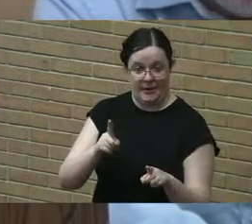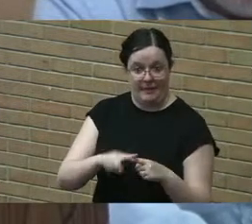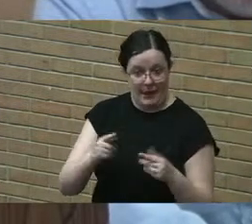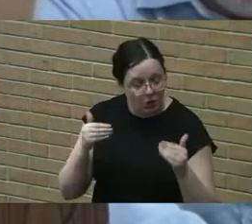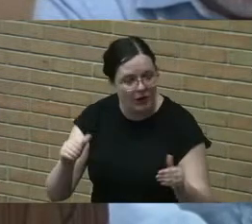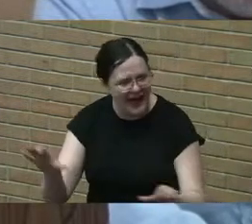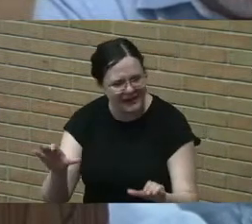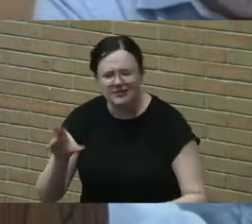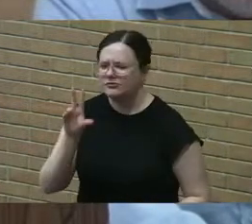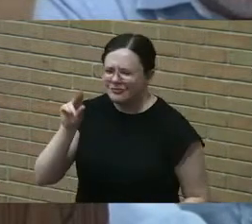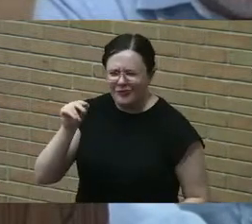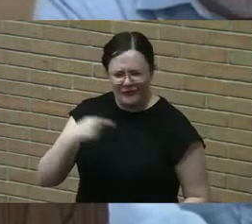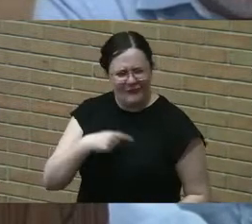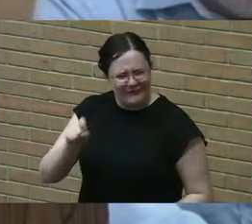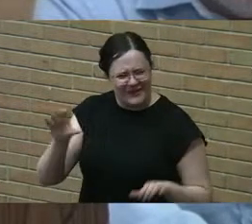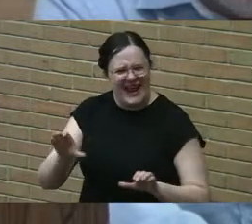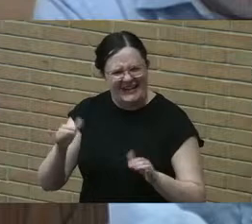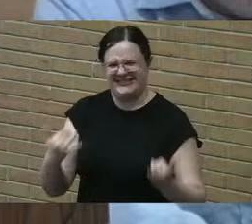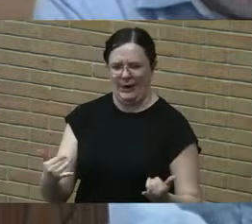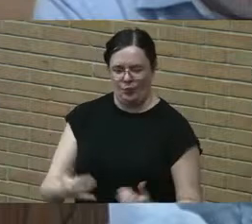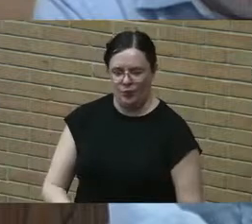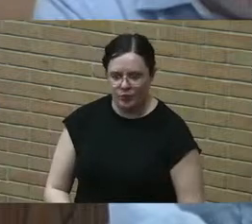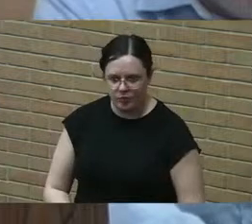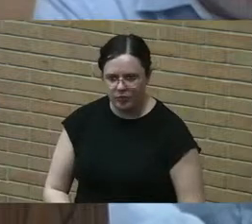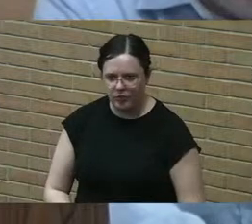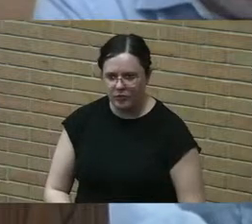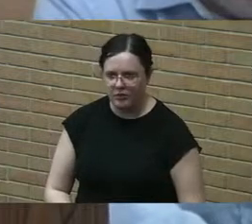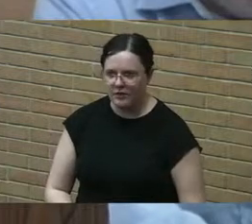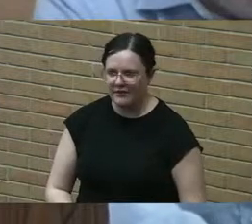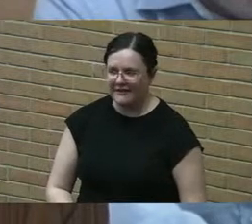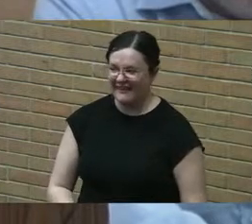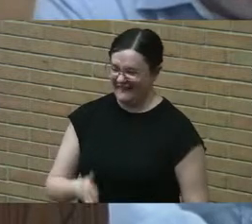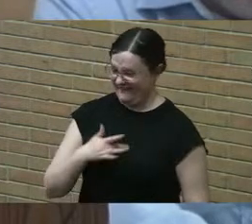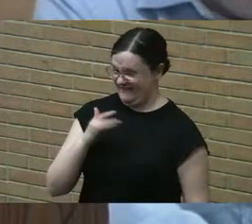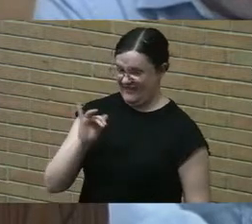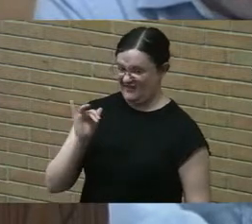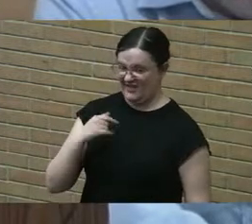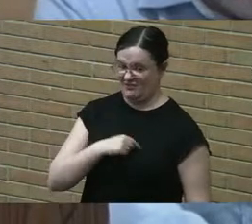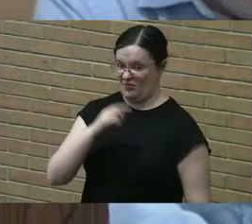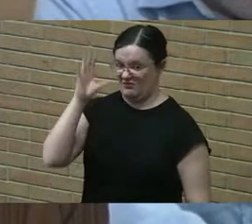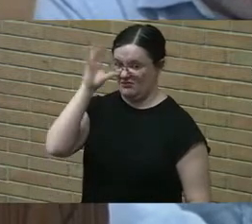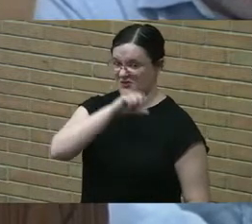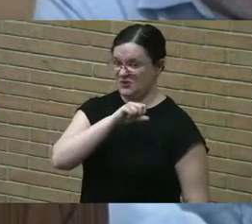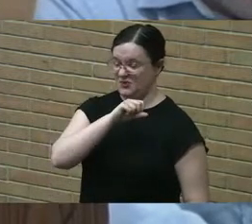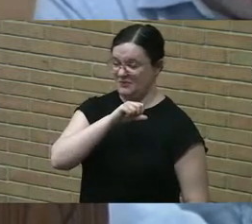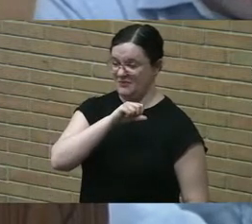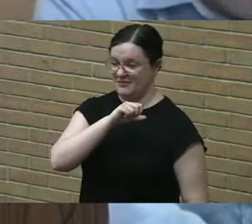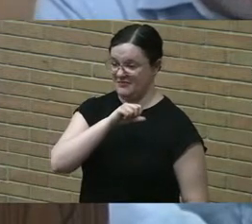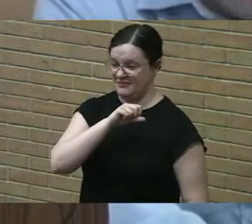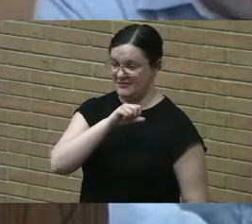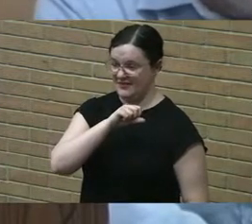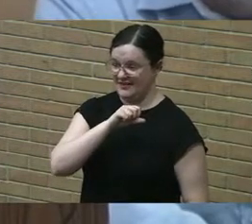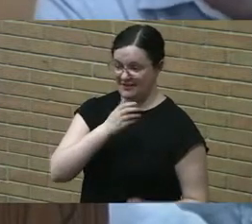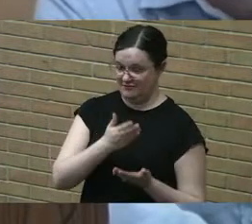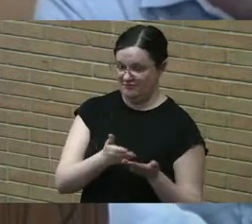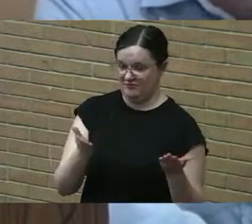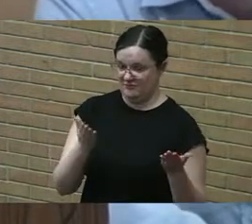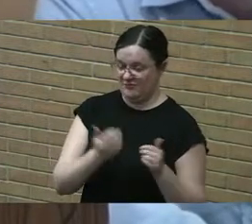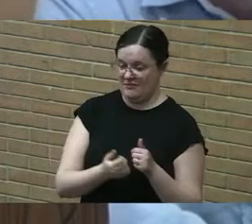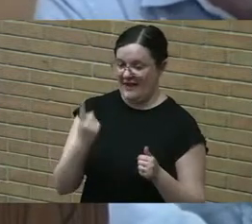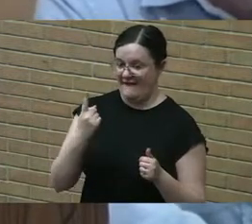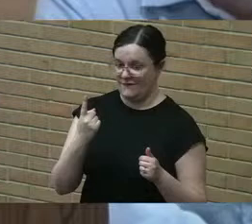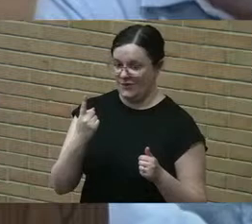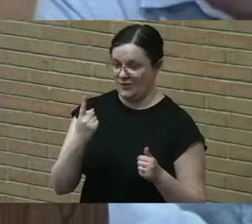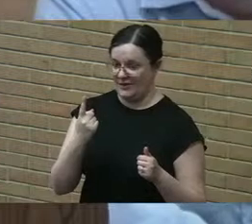do need action. It's almost as if we're assuming that everyone adheres